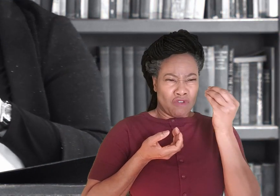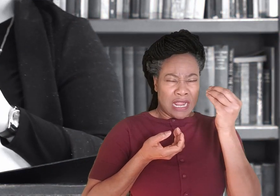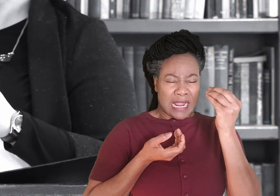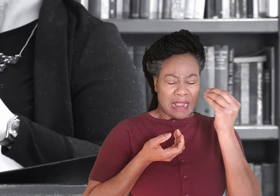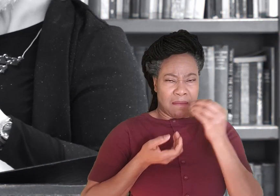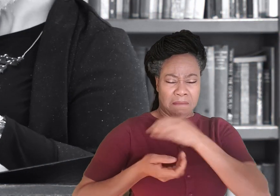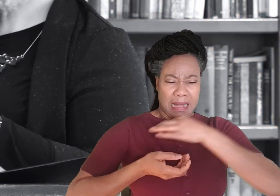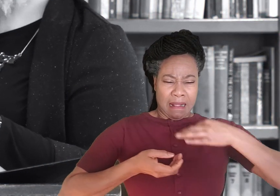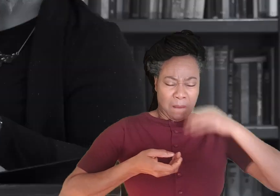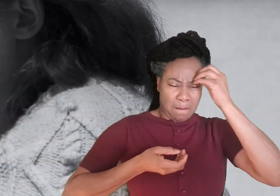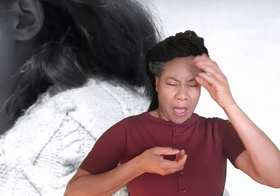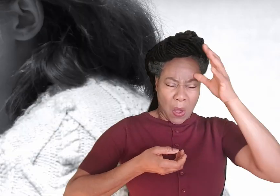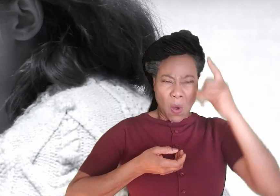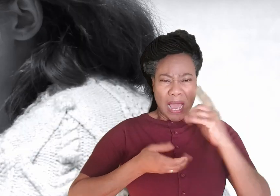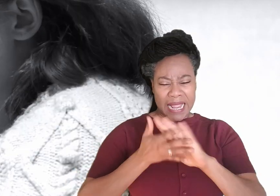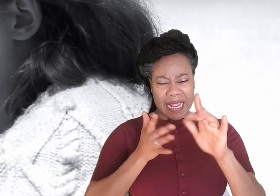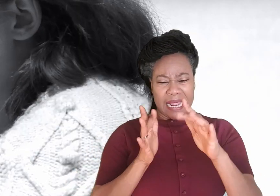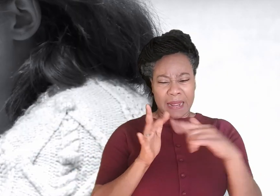was Hippocrates.